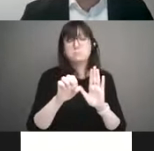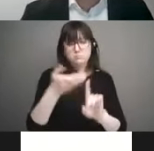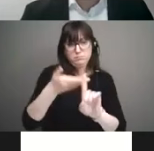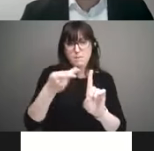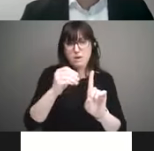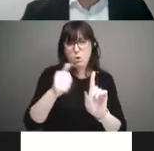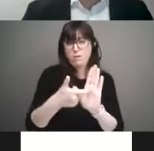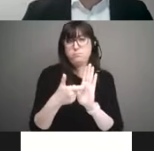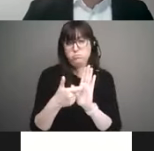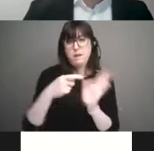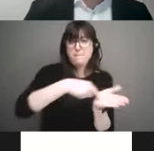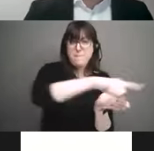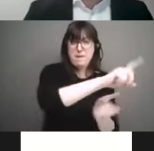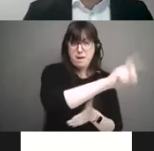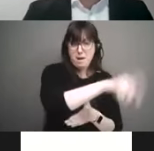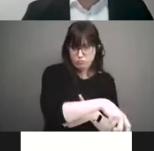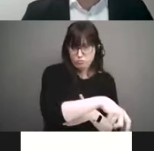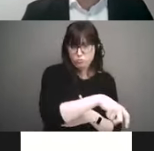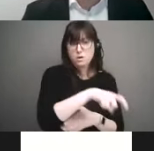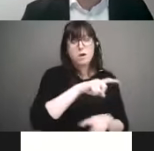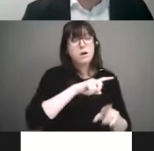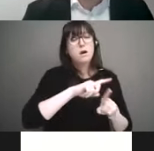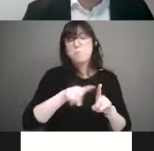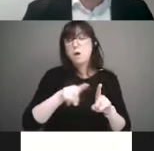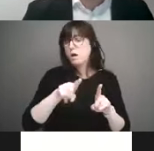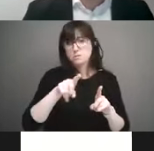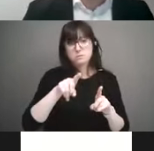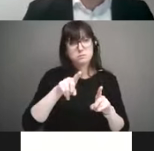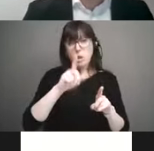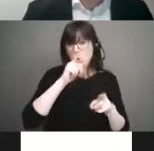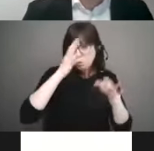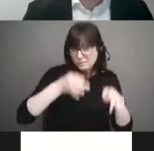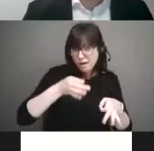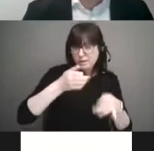in the proceeding, but those decisions are entirely within the discretion of the court.